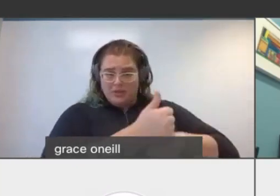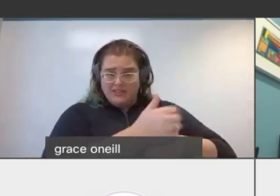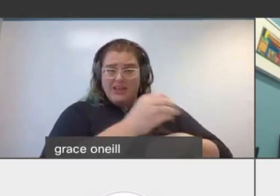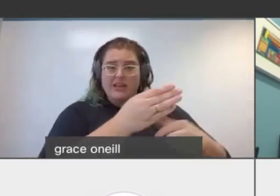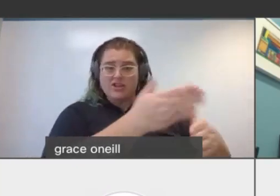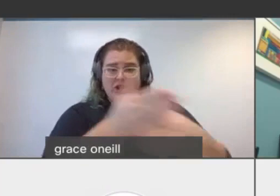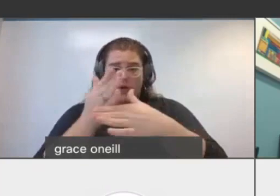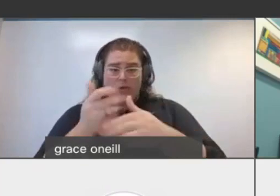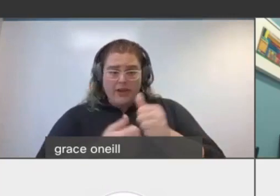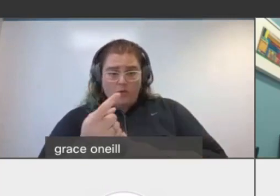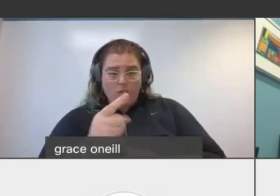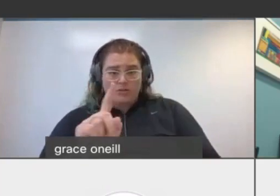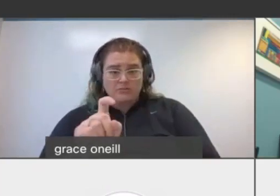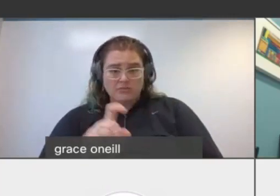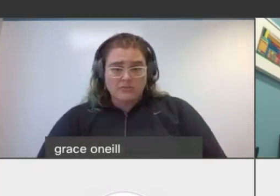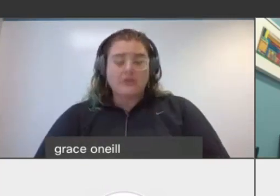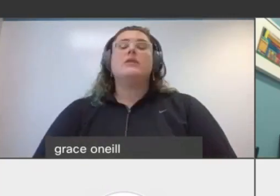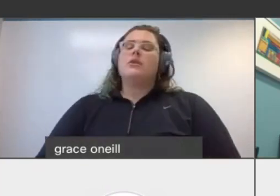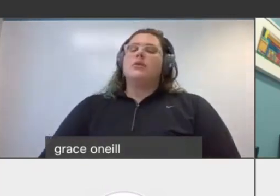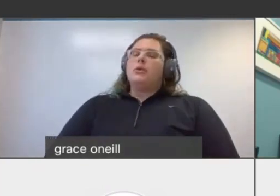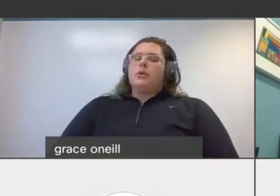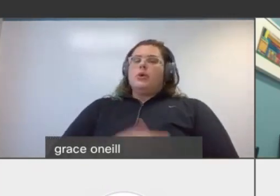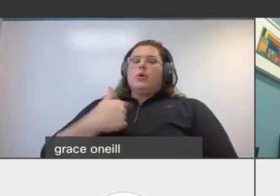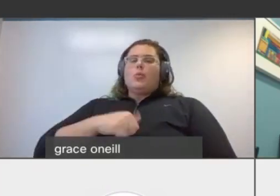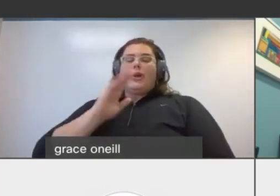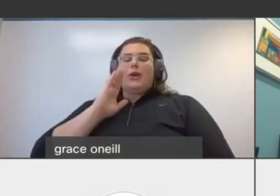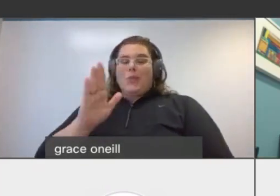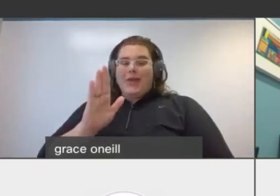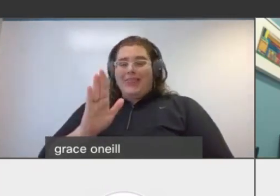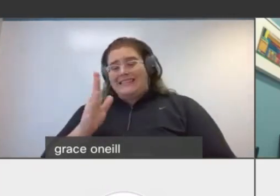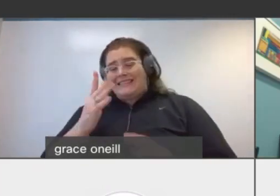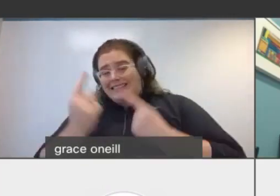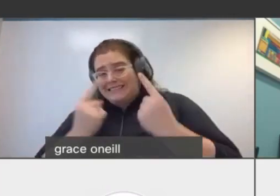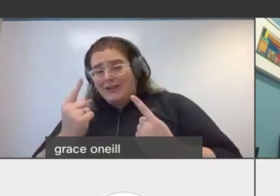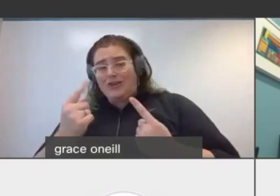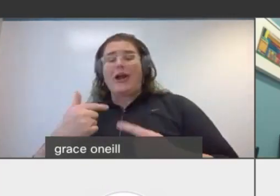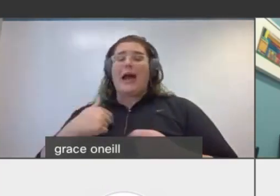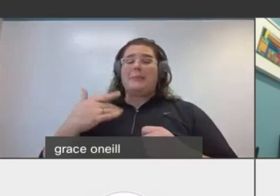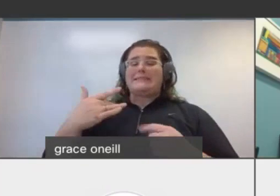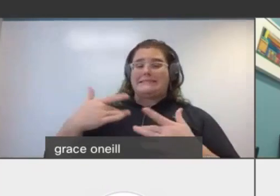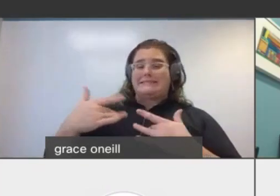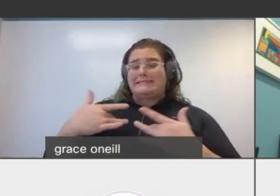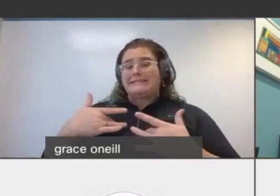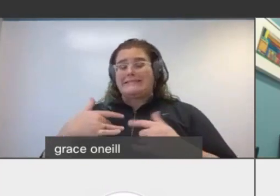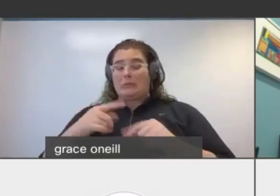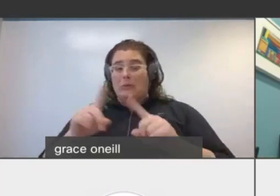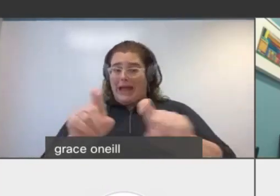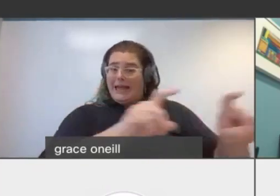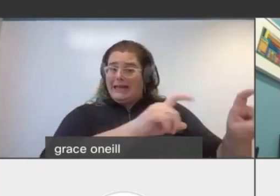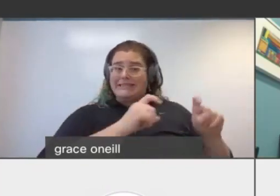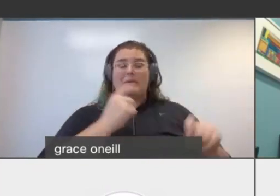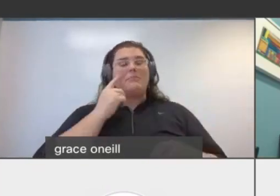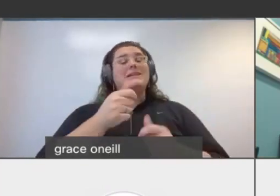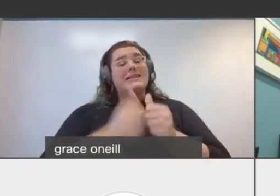We'll consider this. I'm hesitating because each of these questions feels